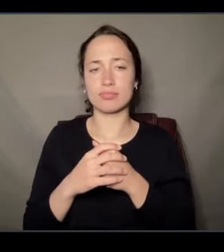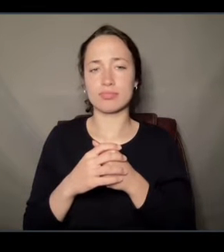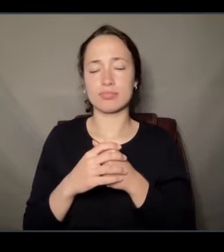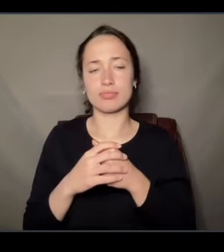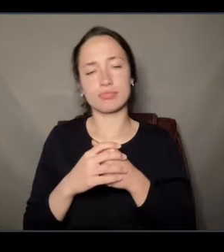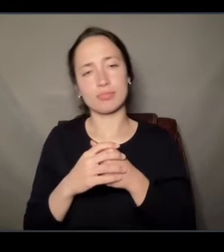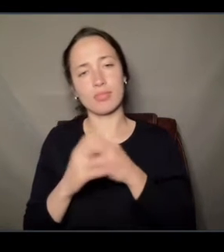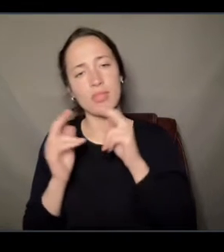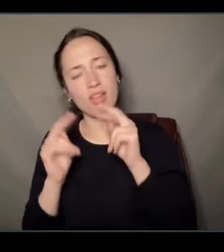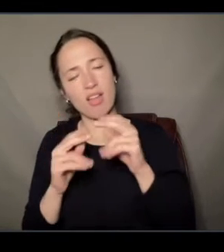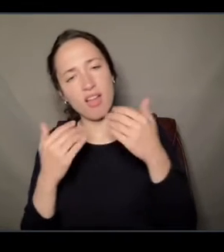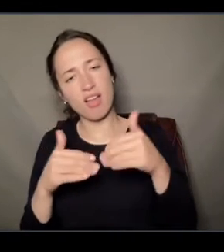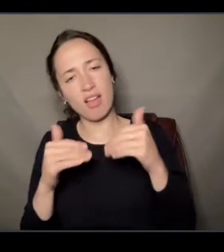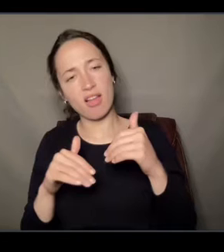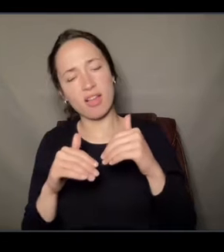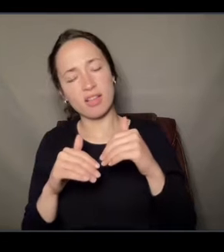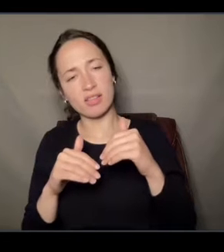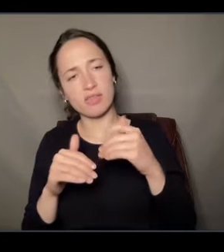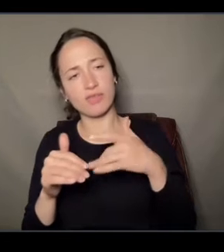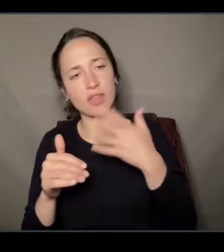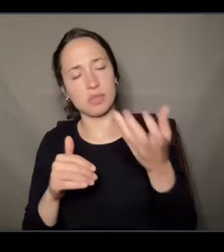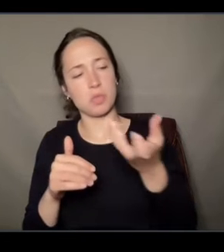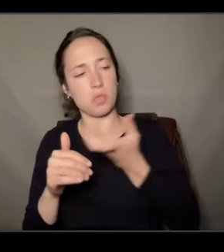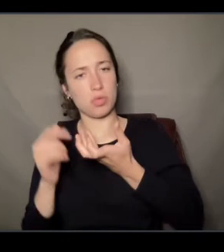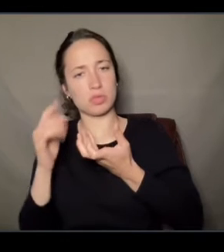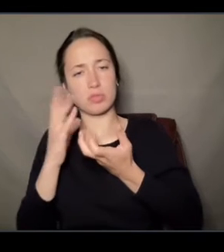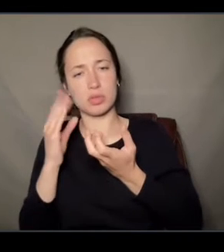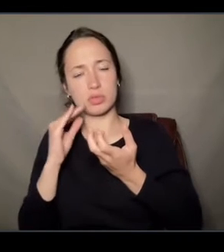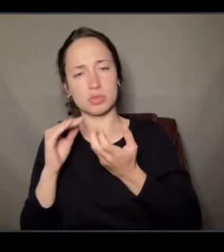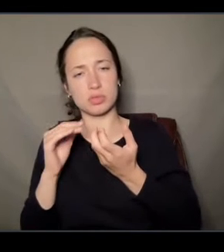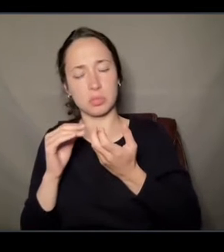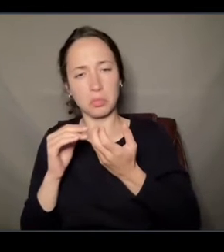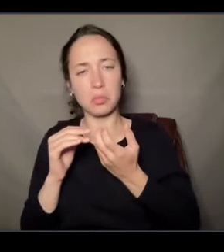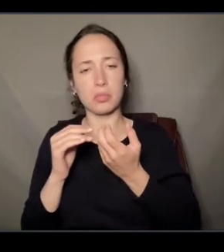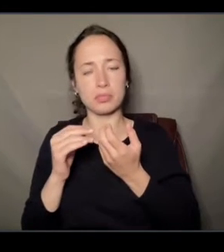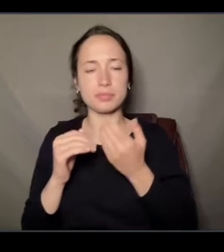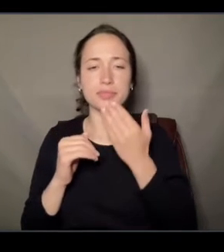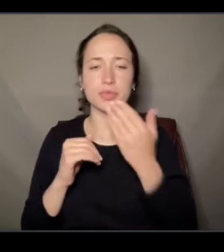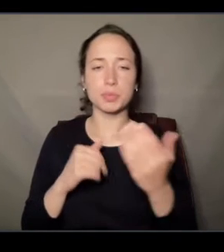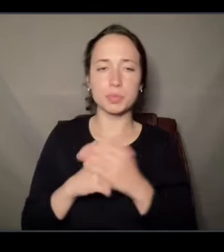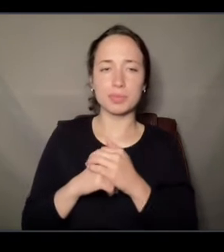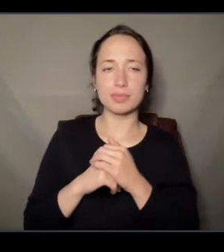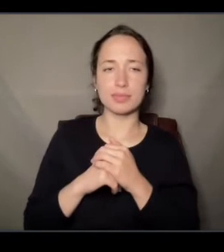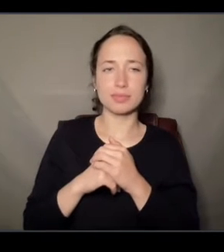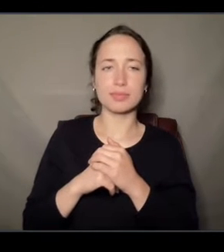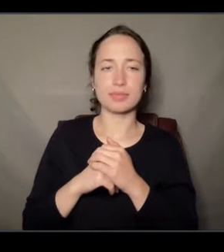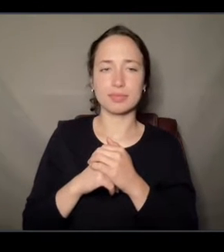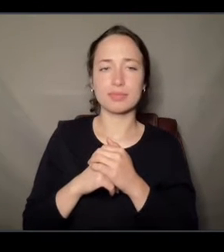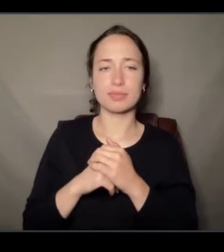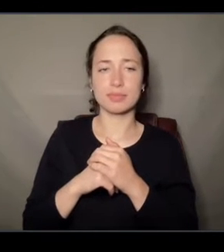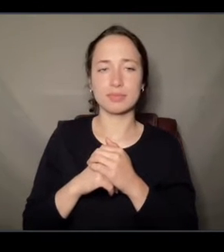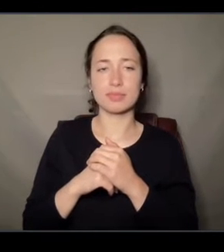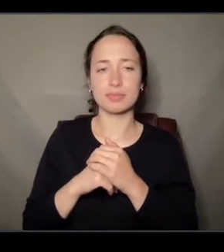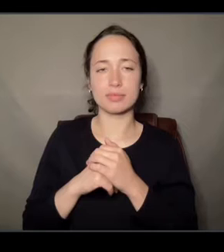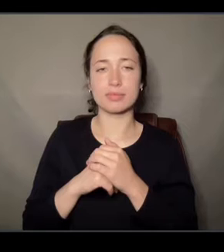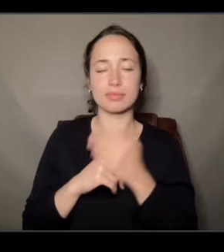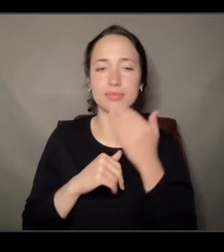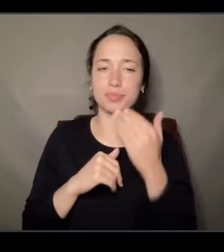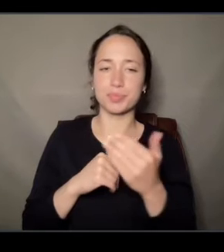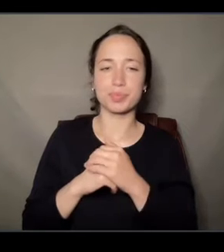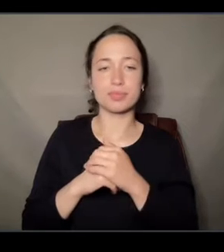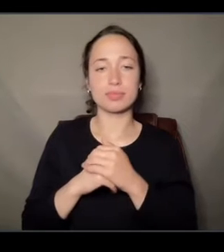Wow. It gives quite a sense of another, well, experience in another place. Thank you. Thank